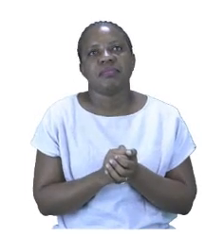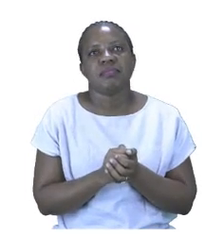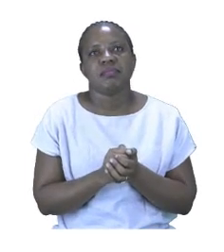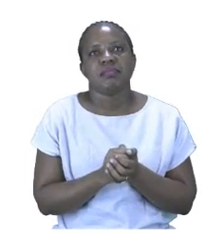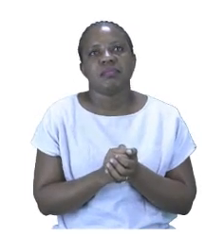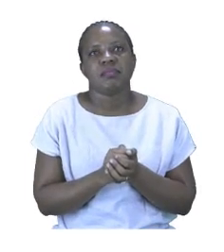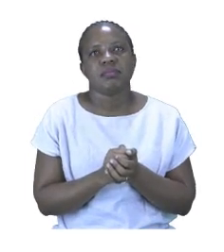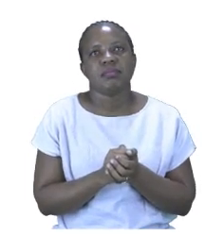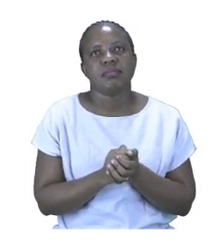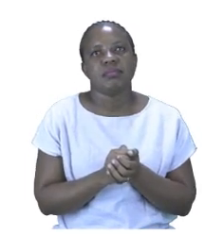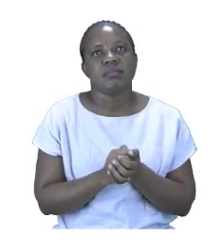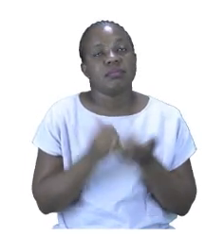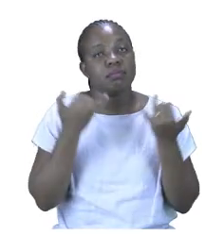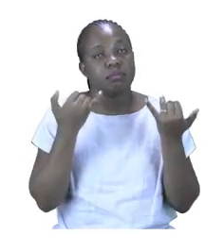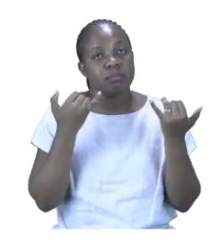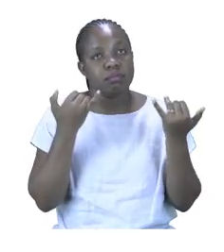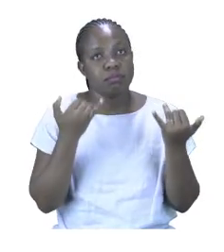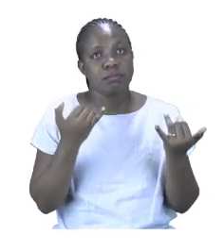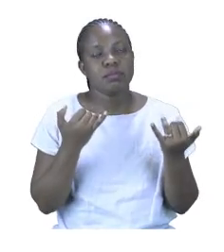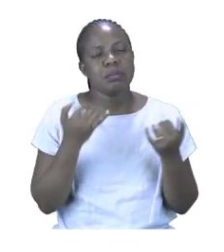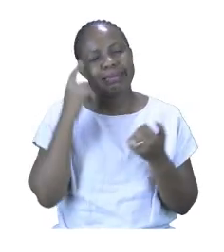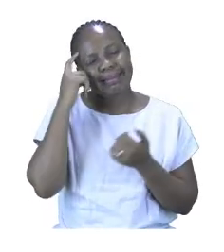pictures, we are going to guess.